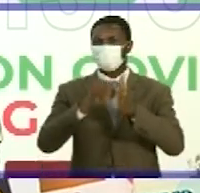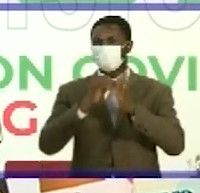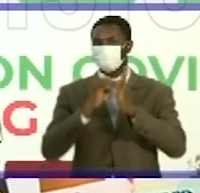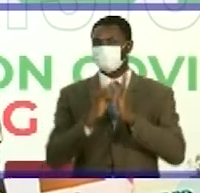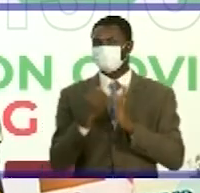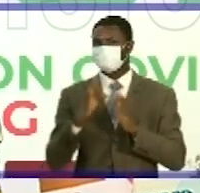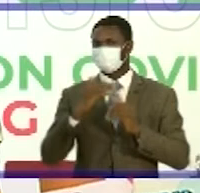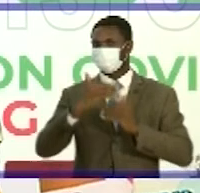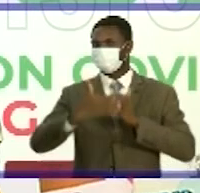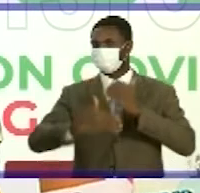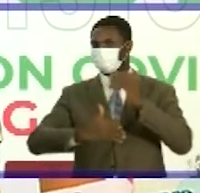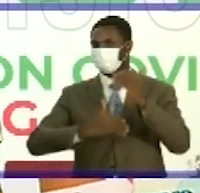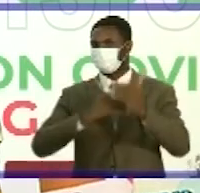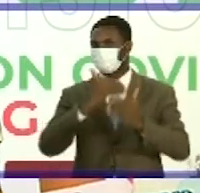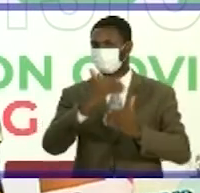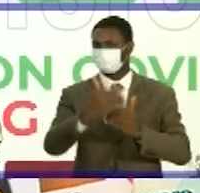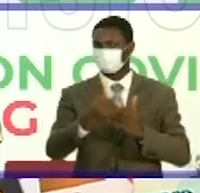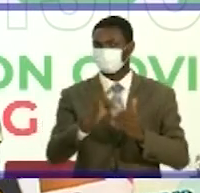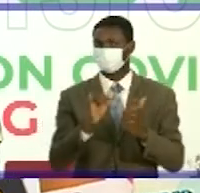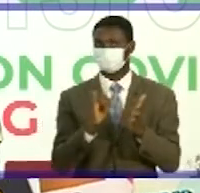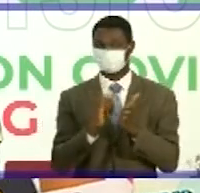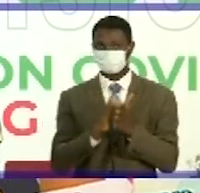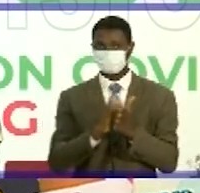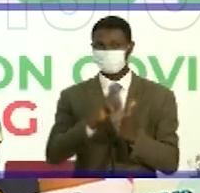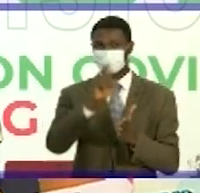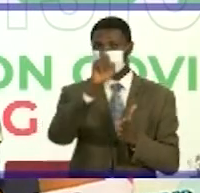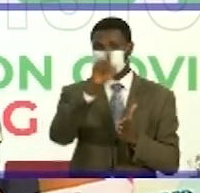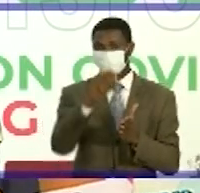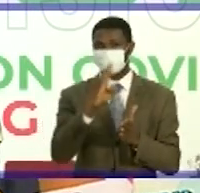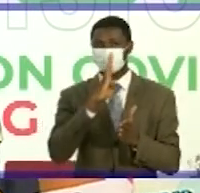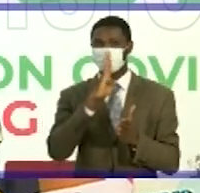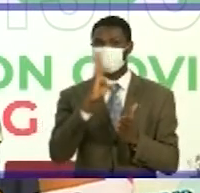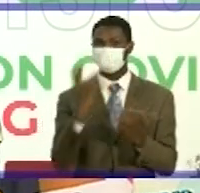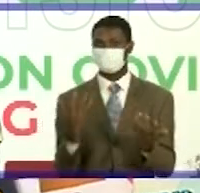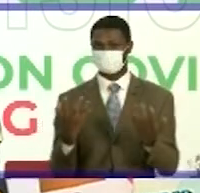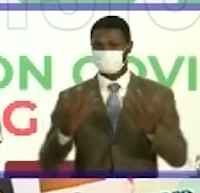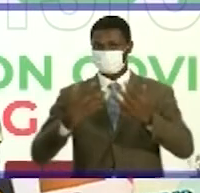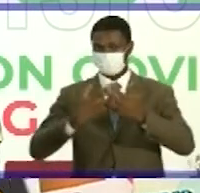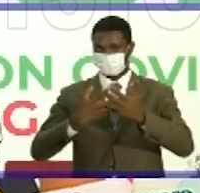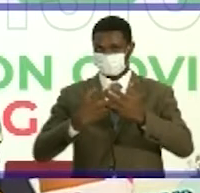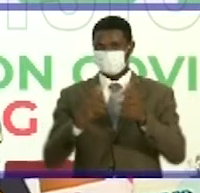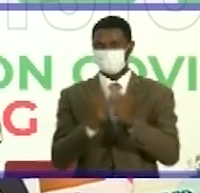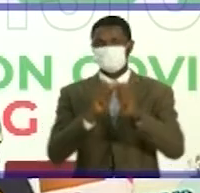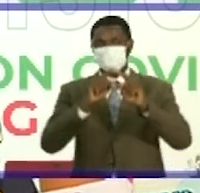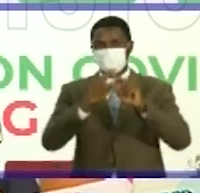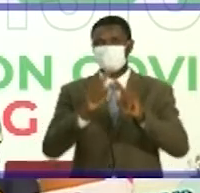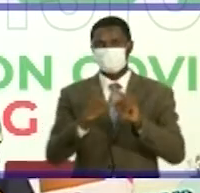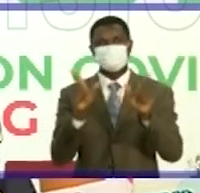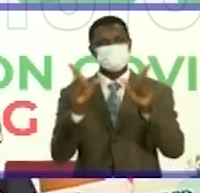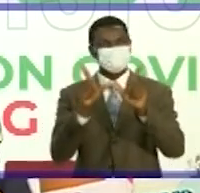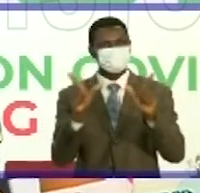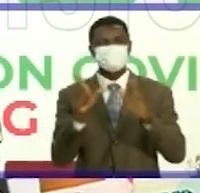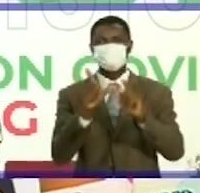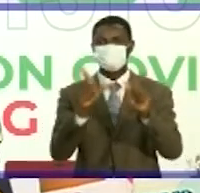process of that must be cascaded to the different levels, the local government, the communities, and